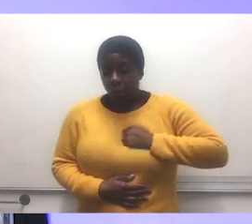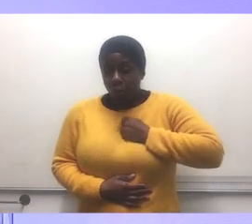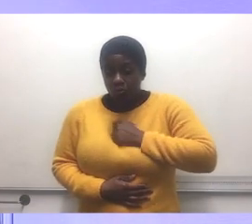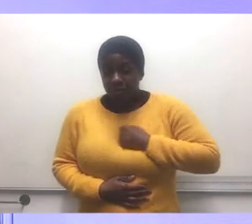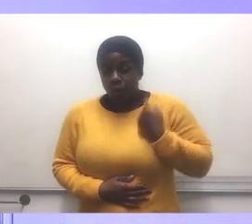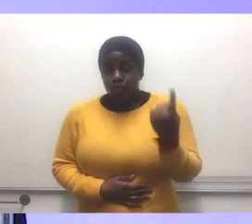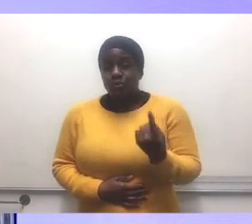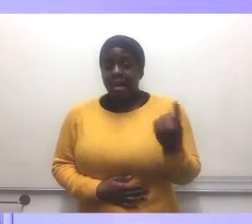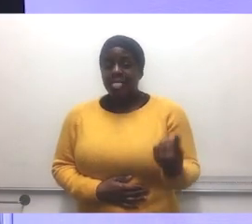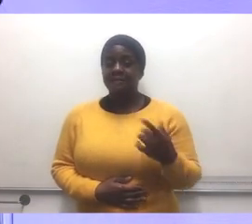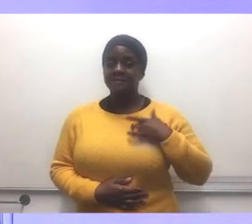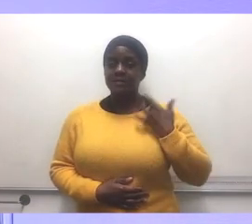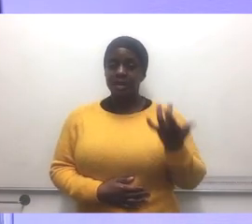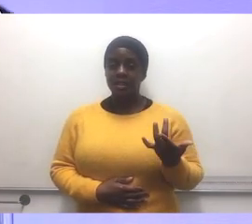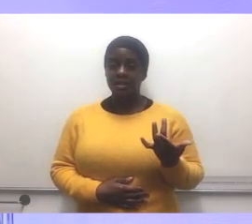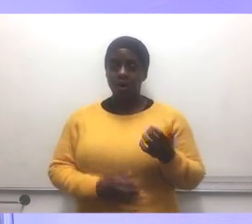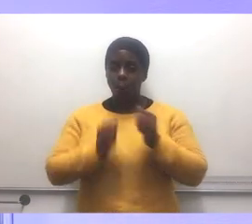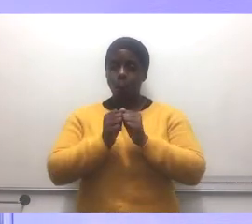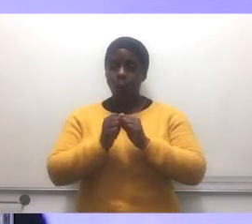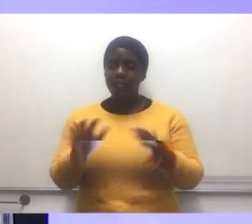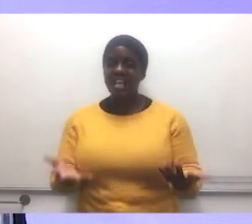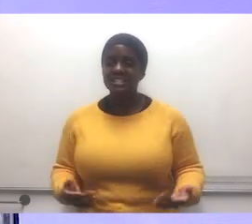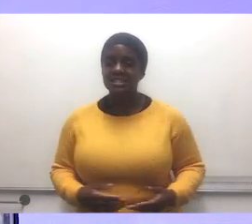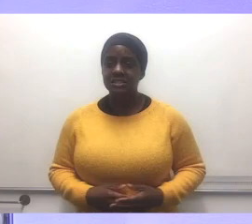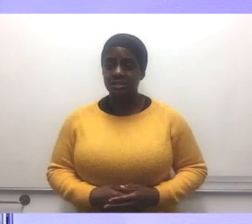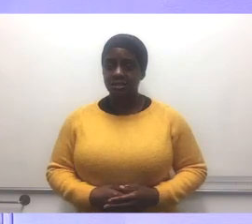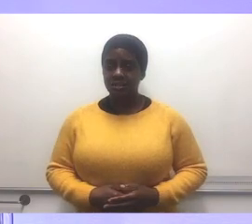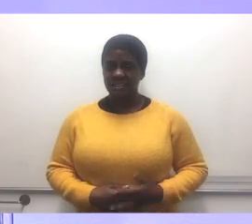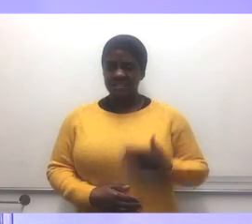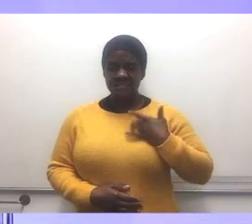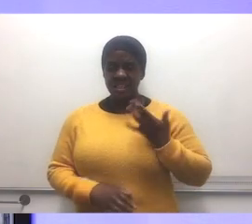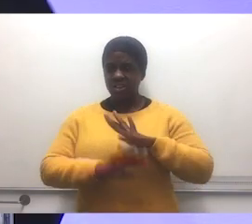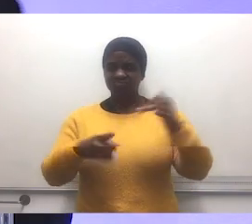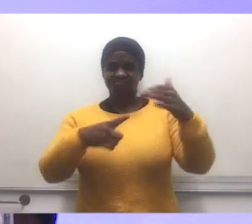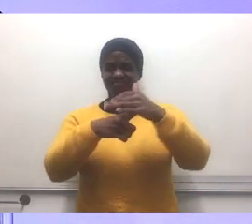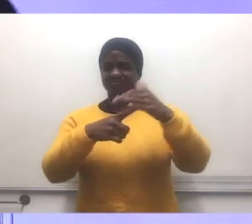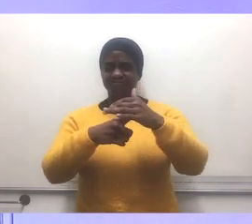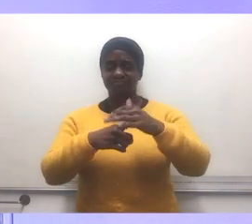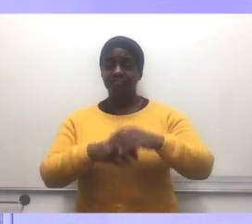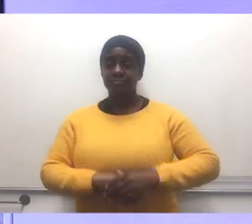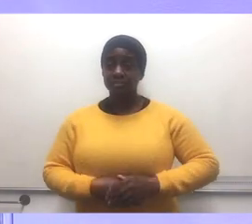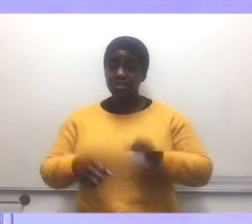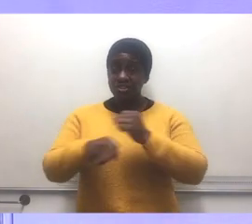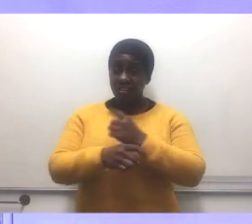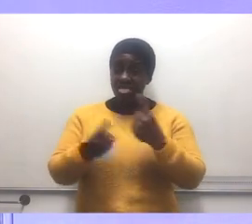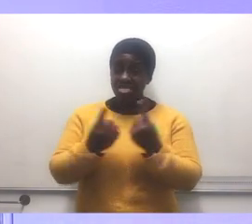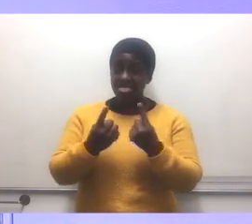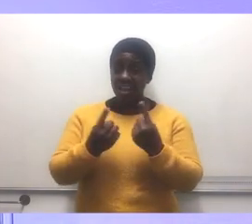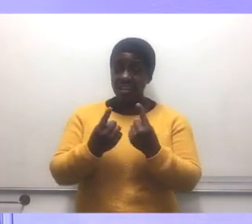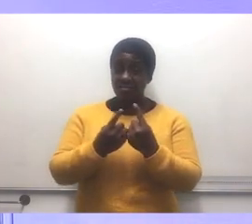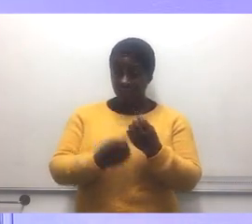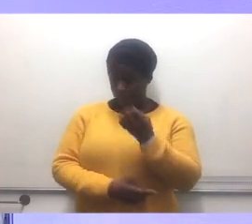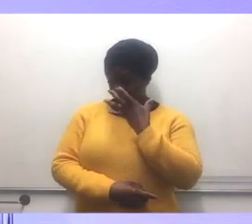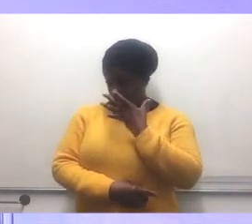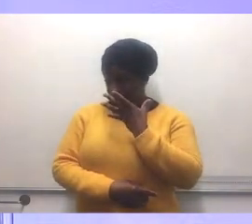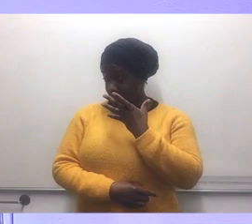yourself. You might be feeling so worthless. You may be feeling so insignificant. You may have done things that have brought